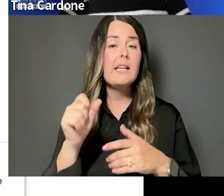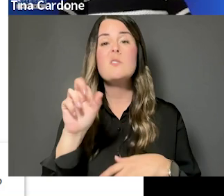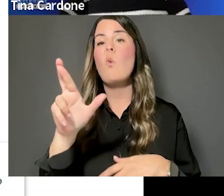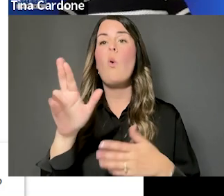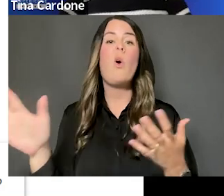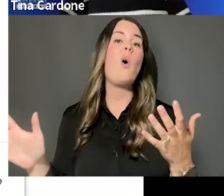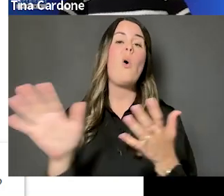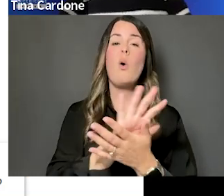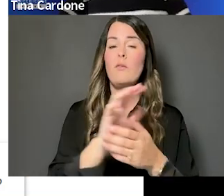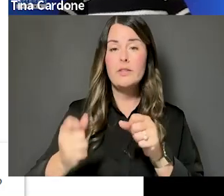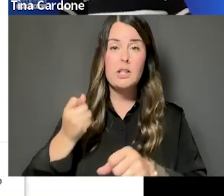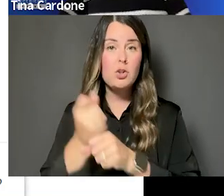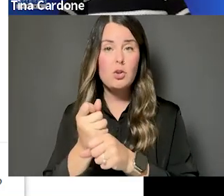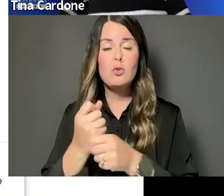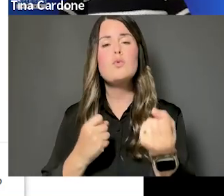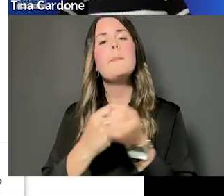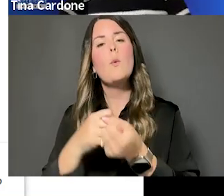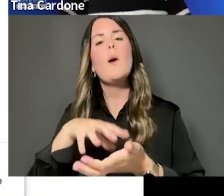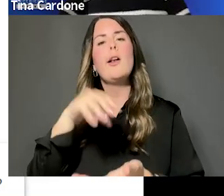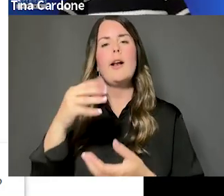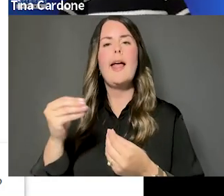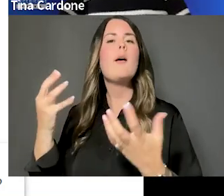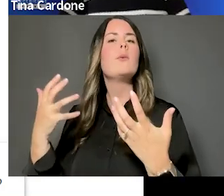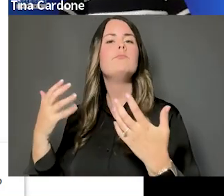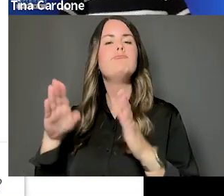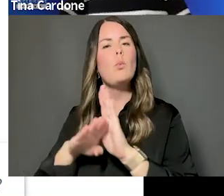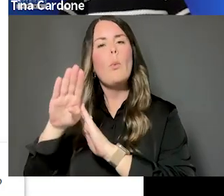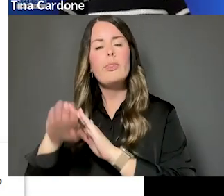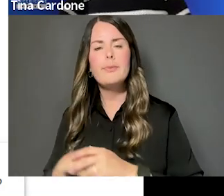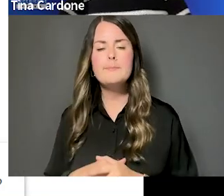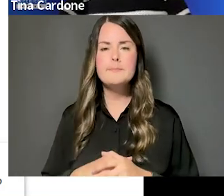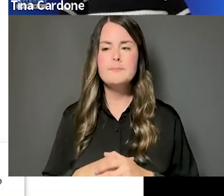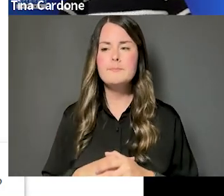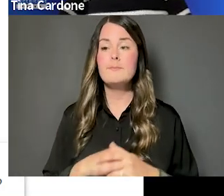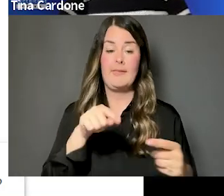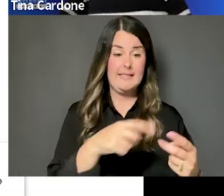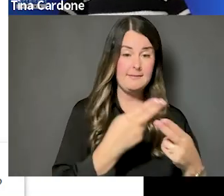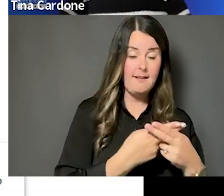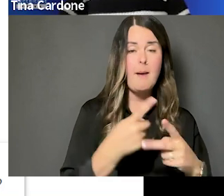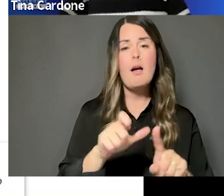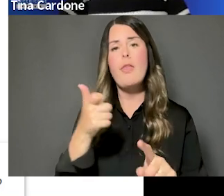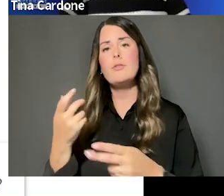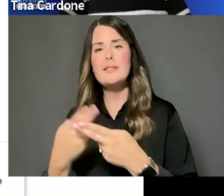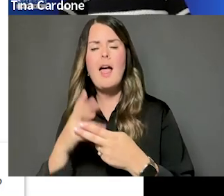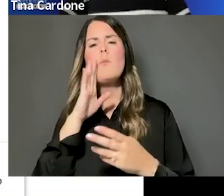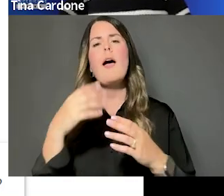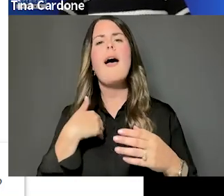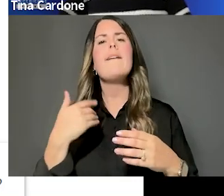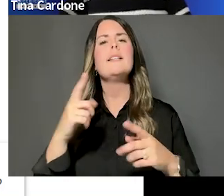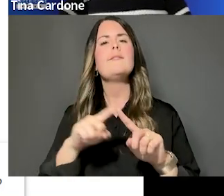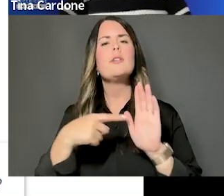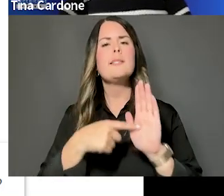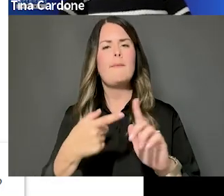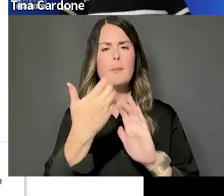even the whole year to support ongoing learning and growth. This slide, along with the next several slides,